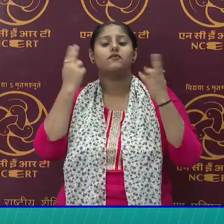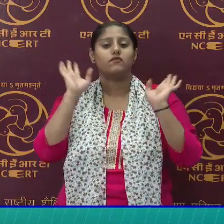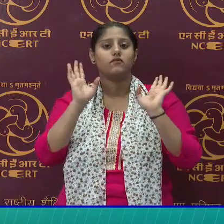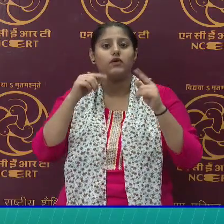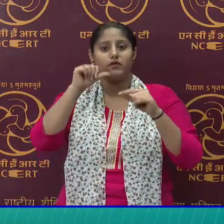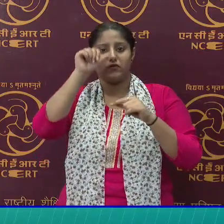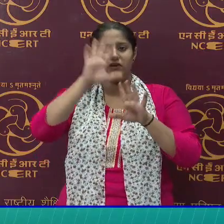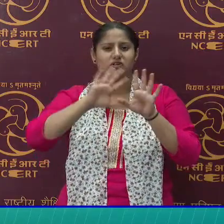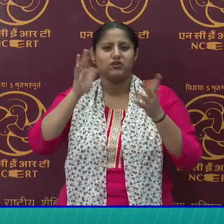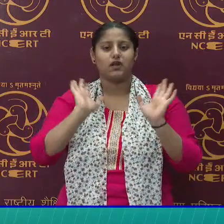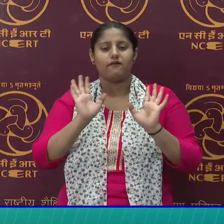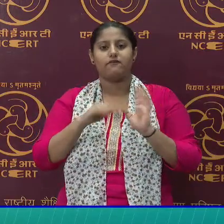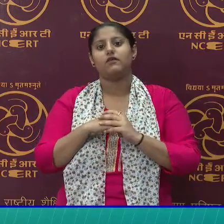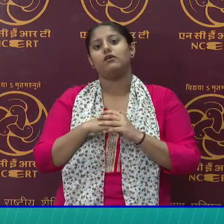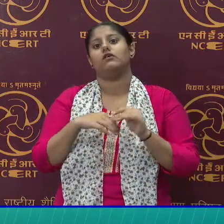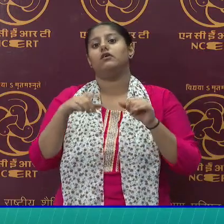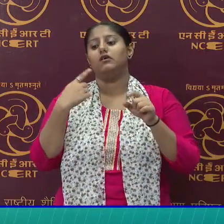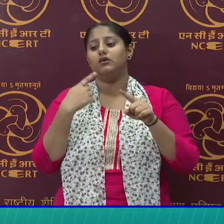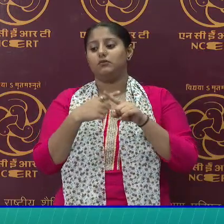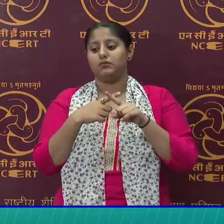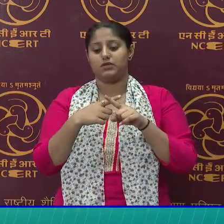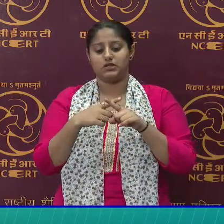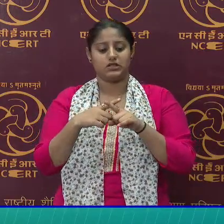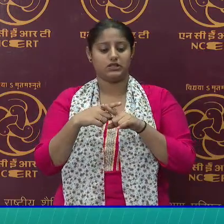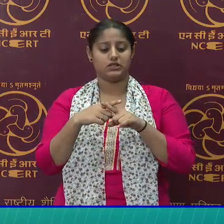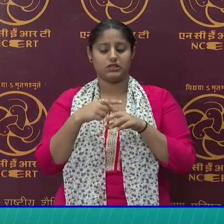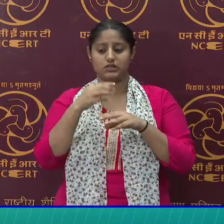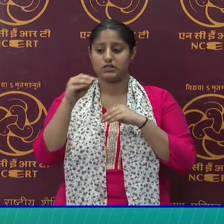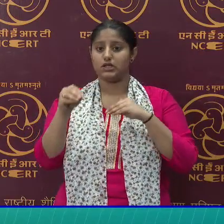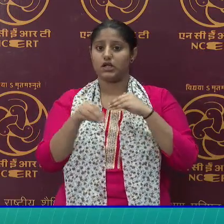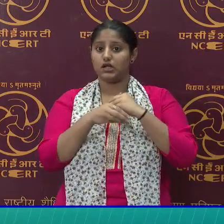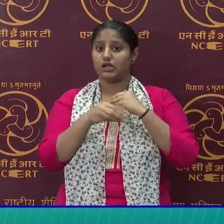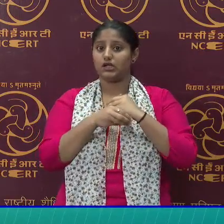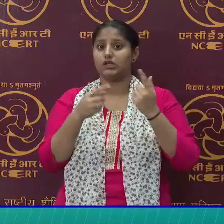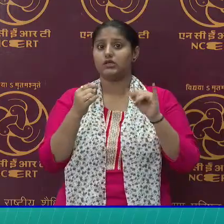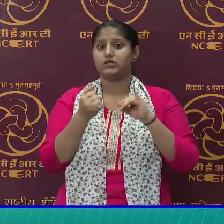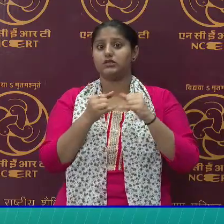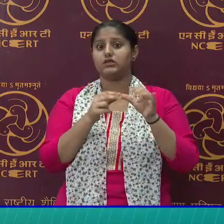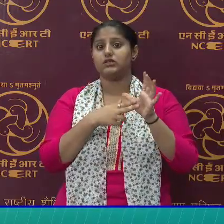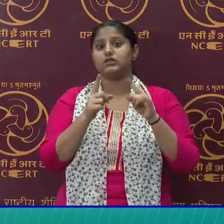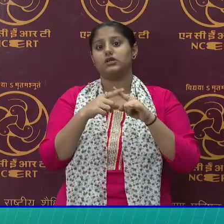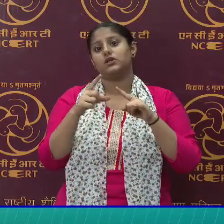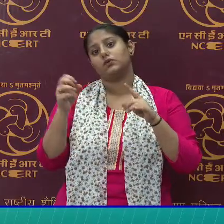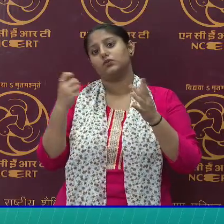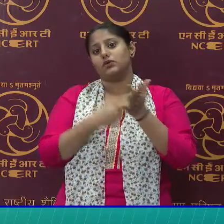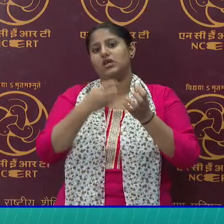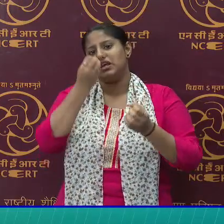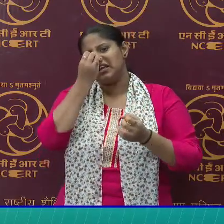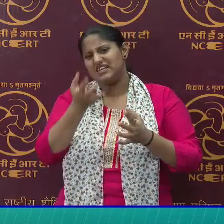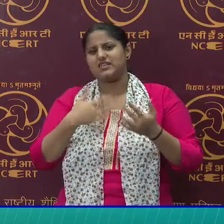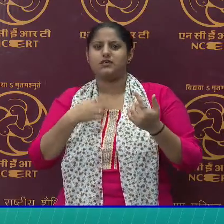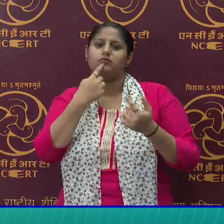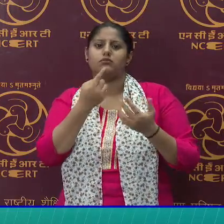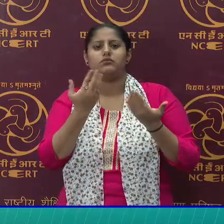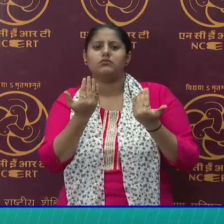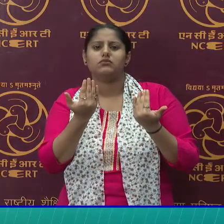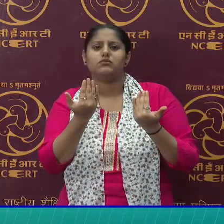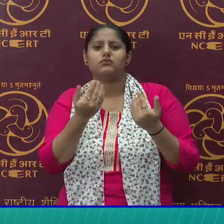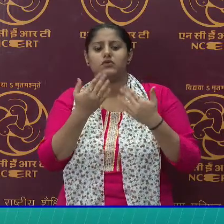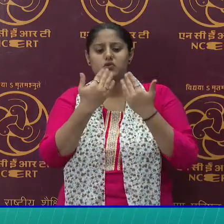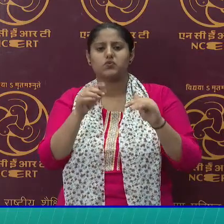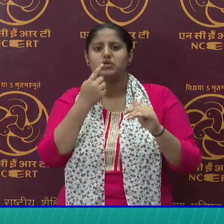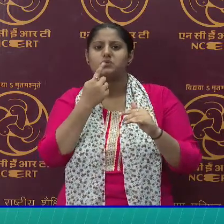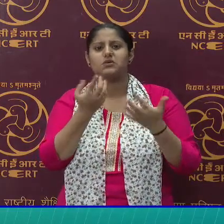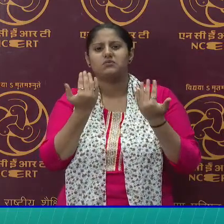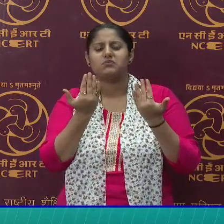music. In addition to SANTOOR, which is easy to pronounce also for young children, we have on this